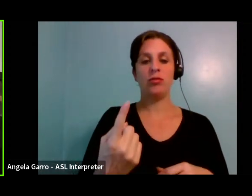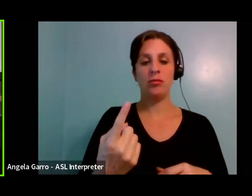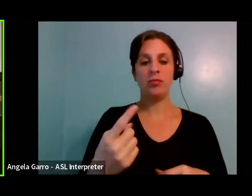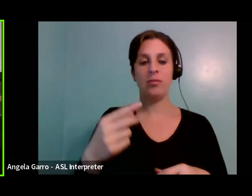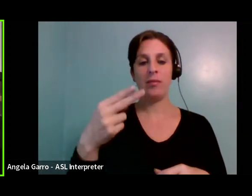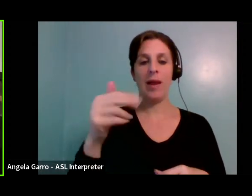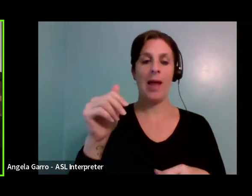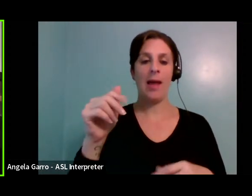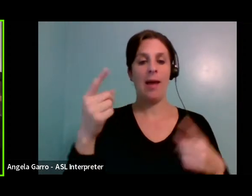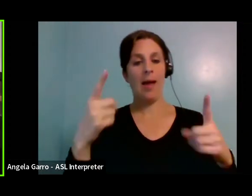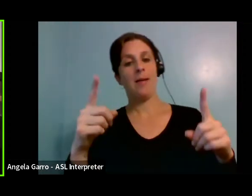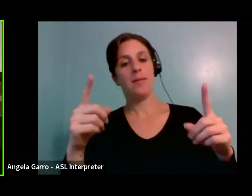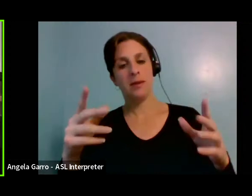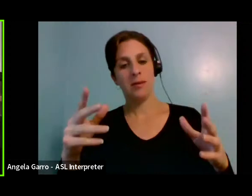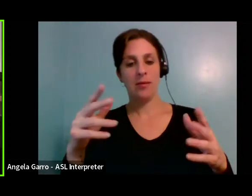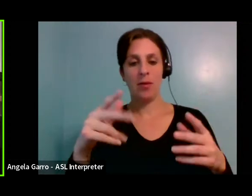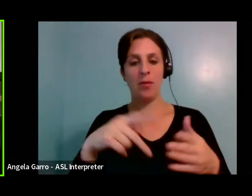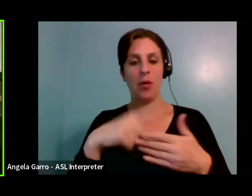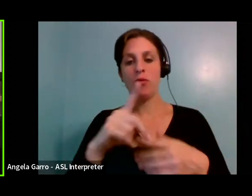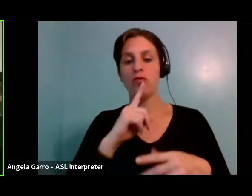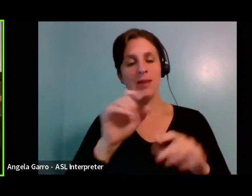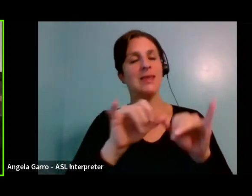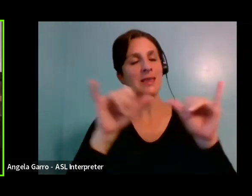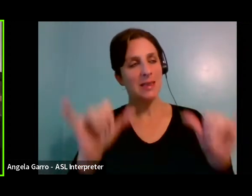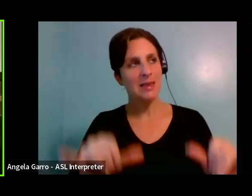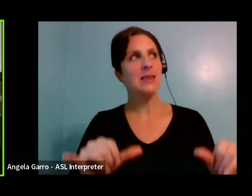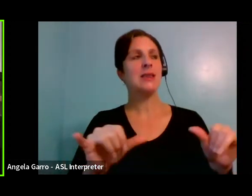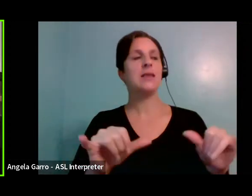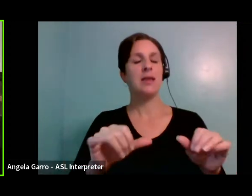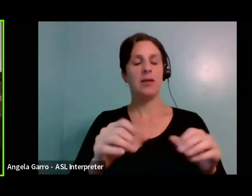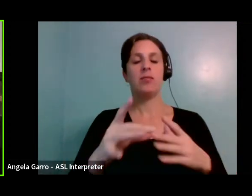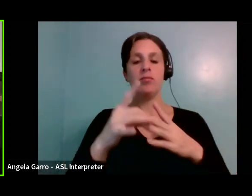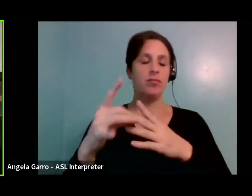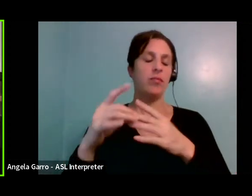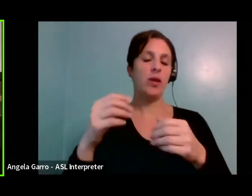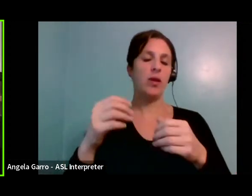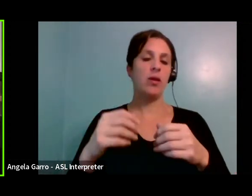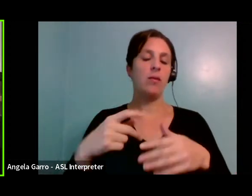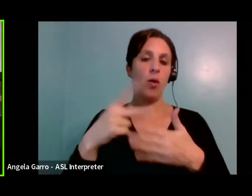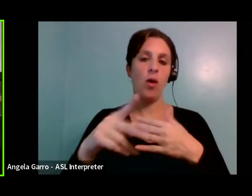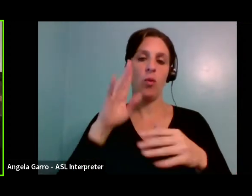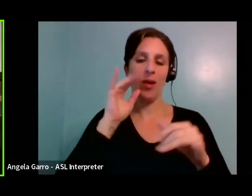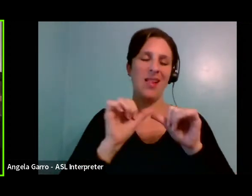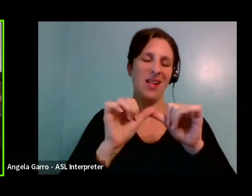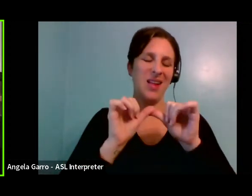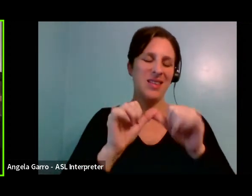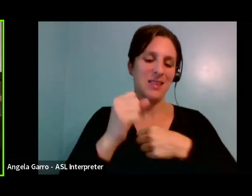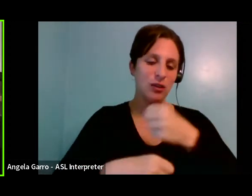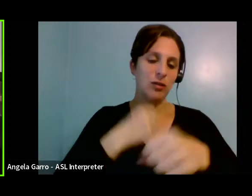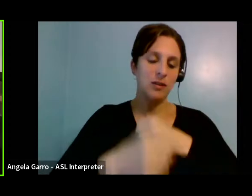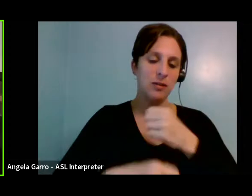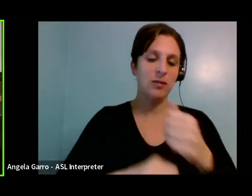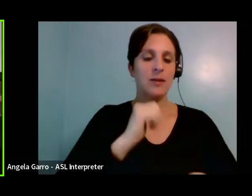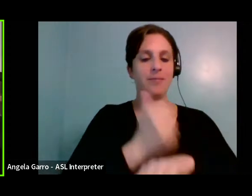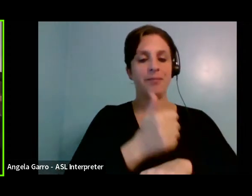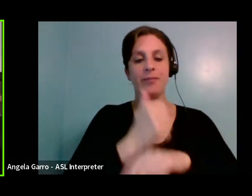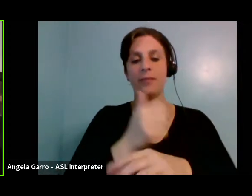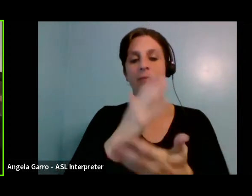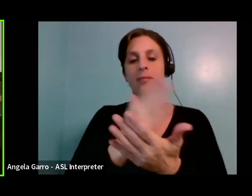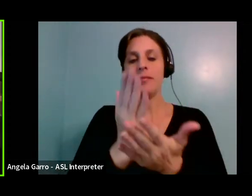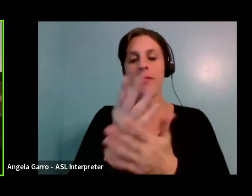a systems-driven program that will last for years and years within the district, setting up budgets for